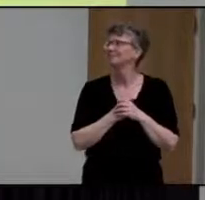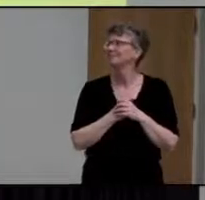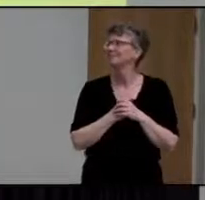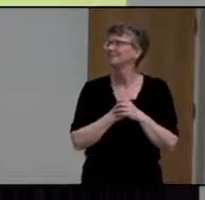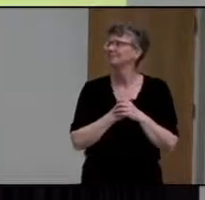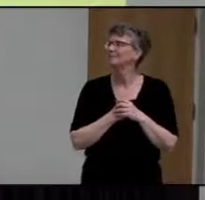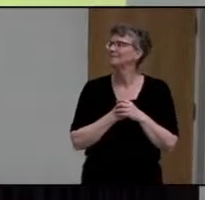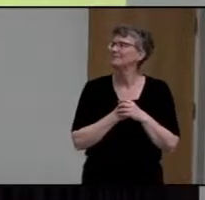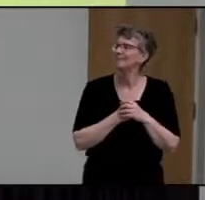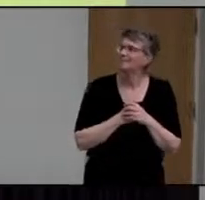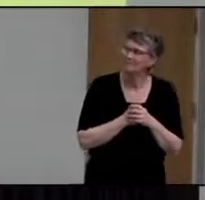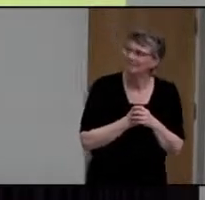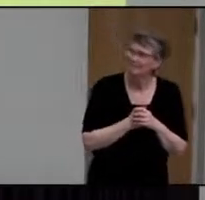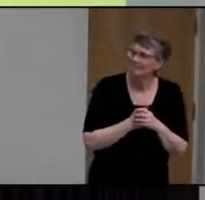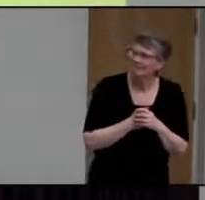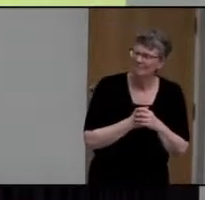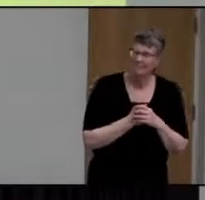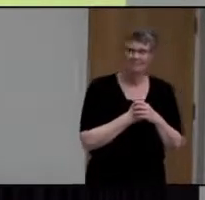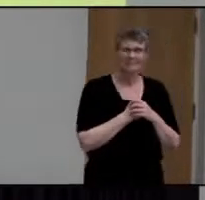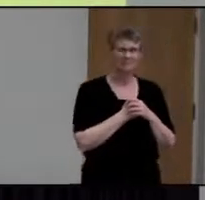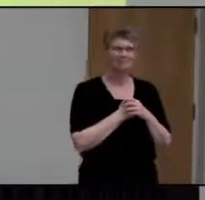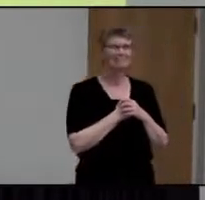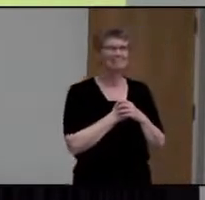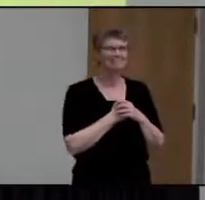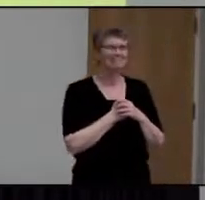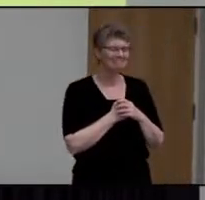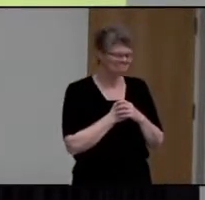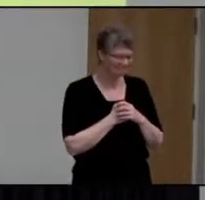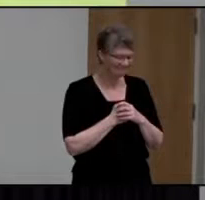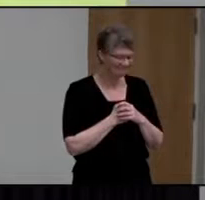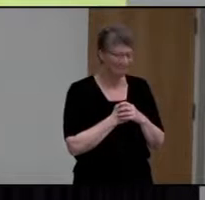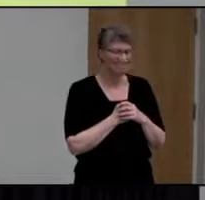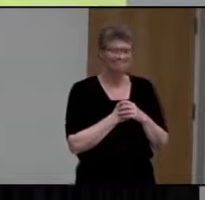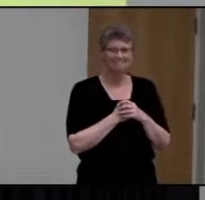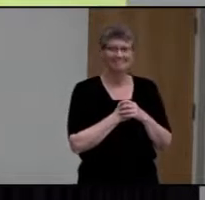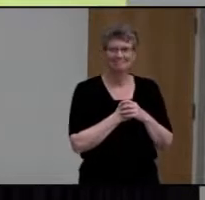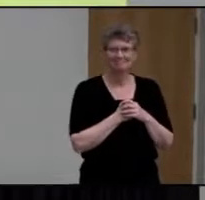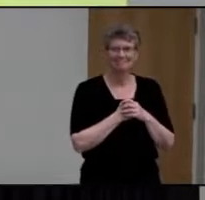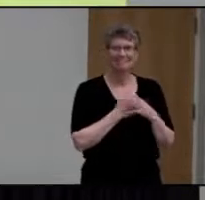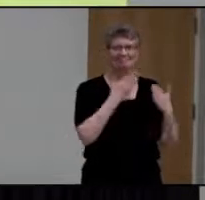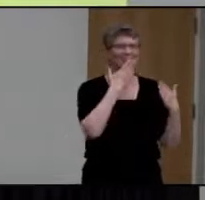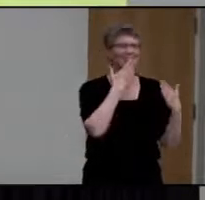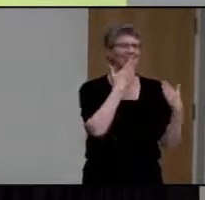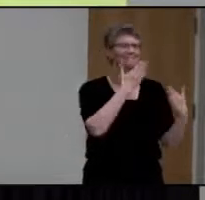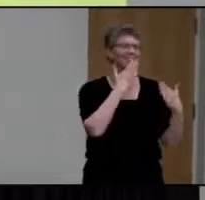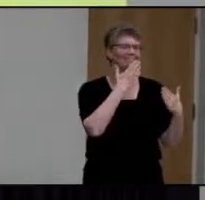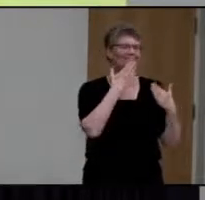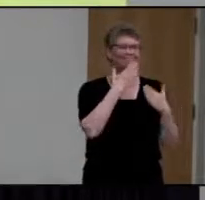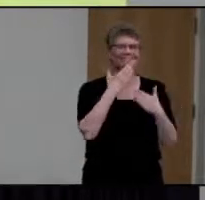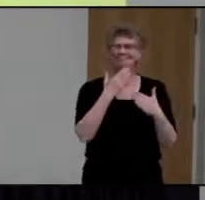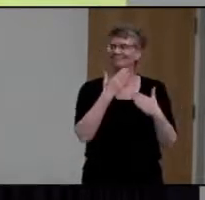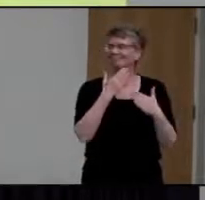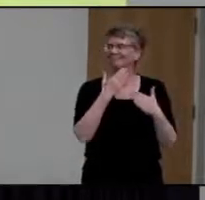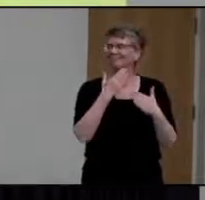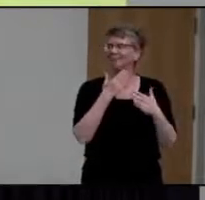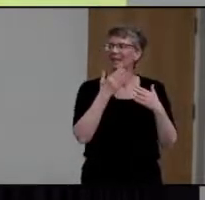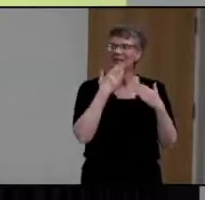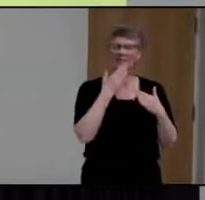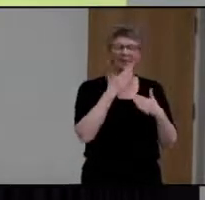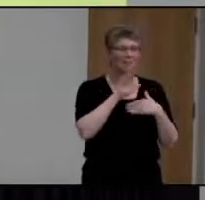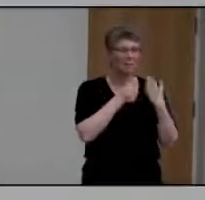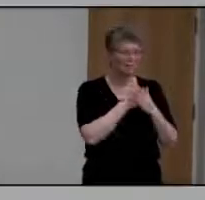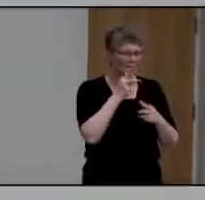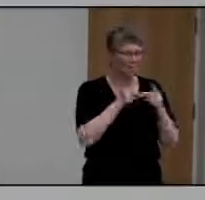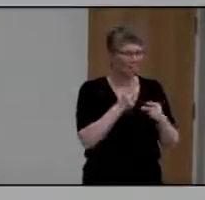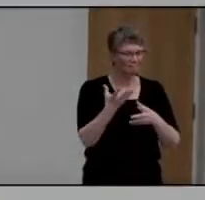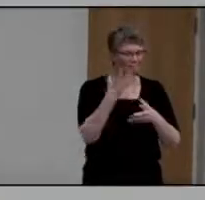I never know if I'm supposed to touch these mics or not. All right, a little higher. Thanks everyone, and thank you everyone who helped organize